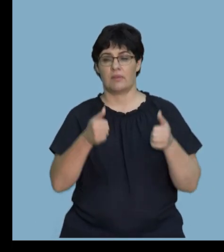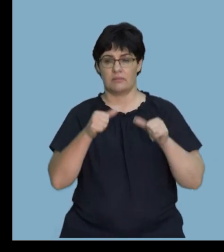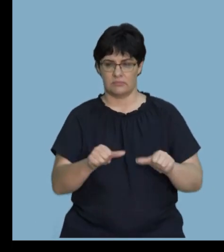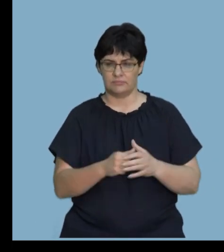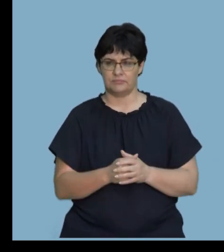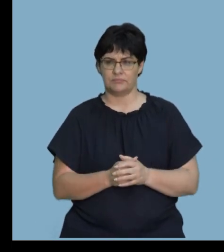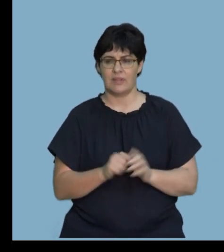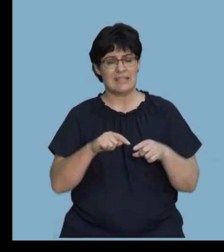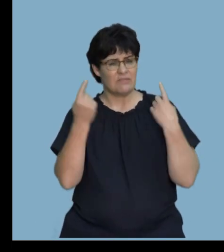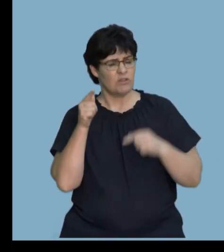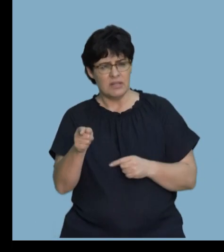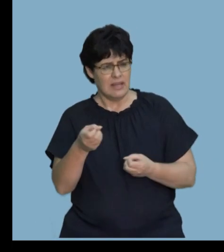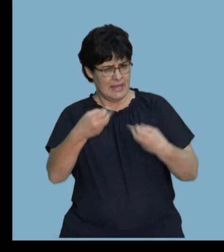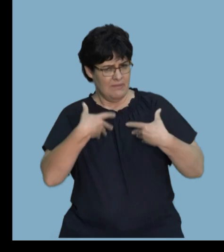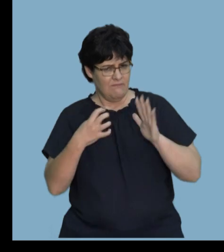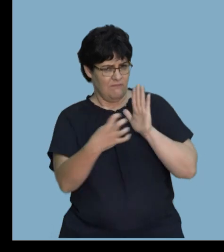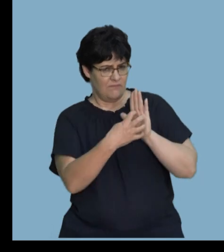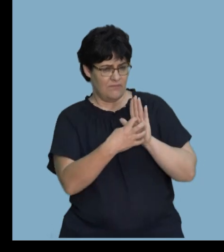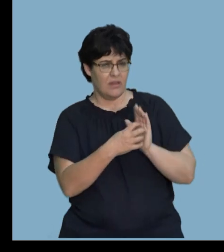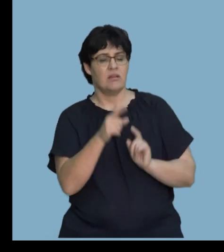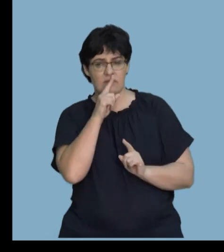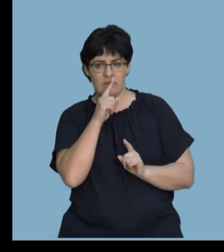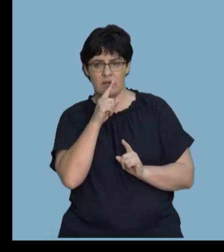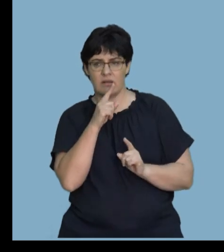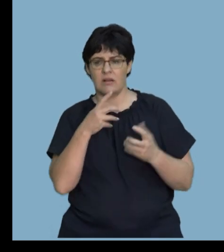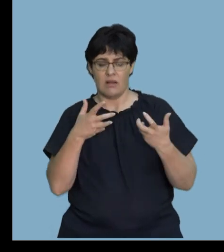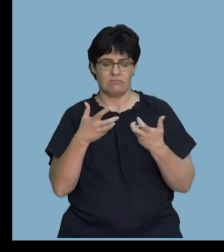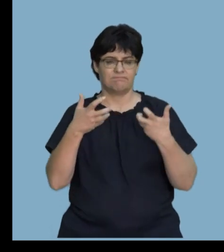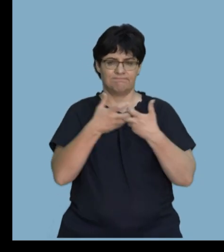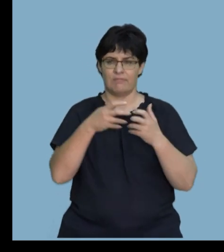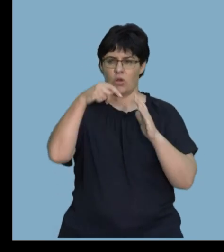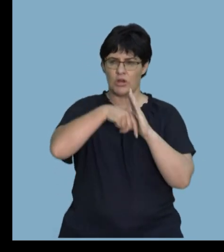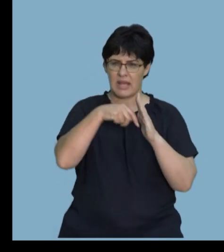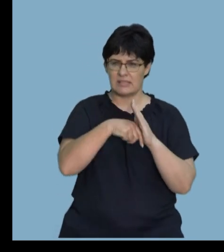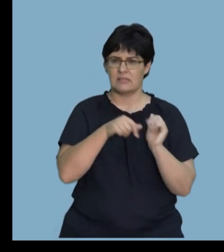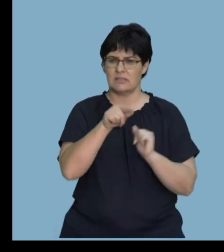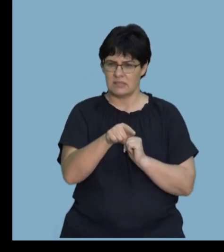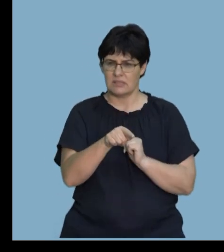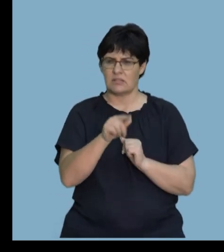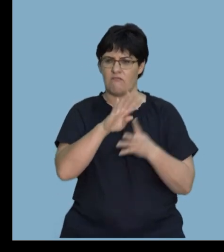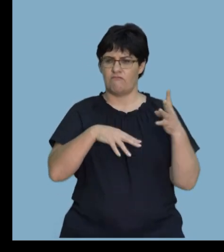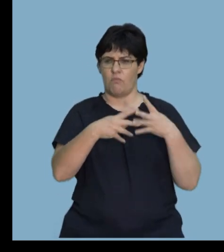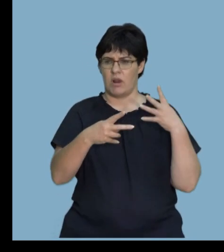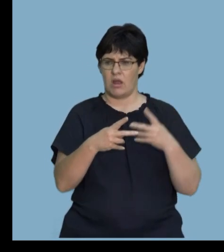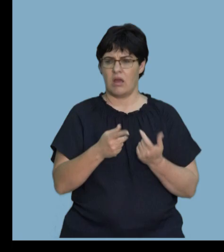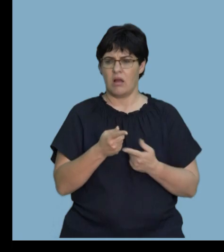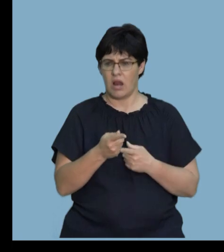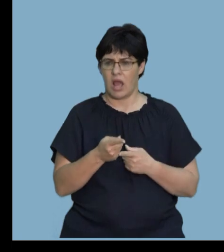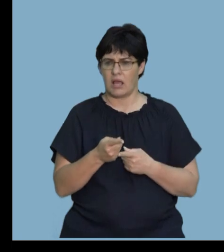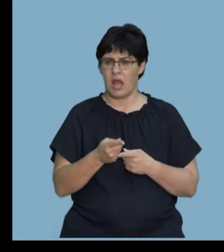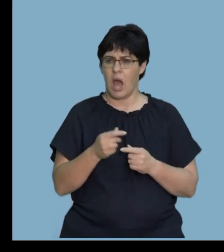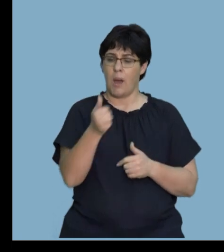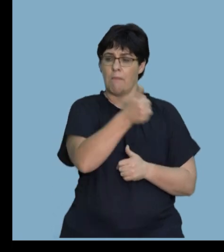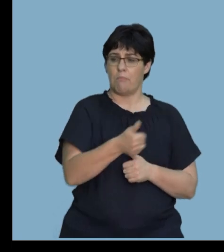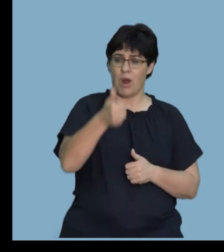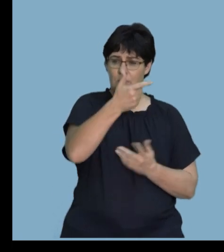that's given. Consider the condensed structural formula, okay? Is this a primary, secondary, or tertiary alcohol? So these are the 3